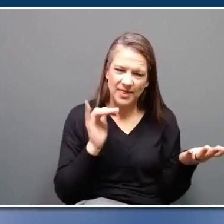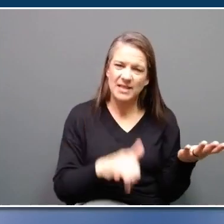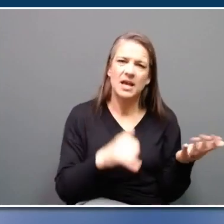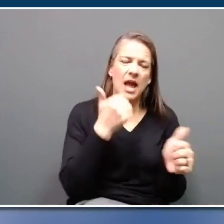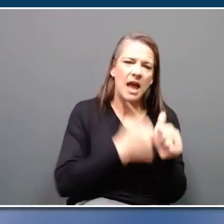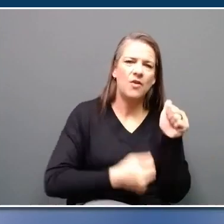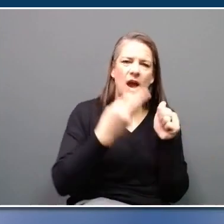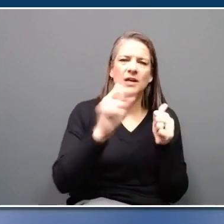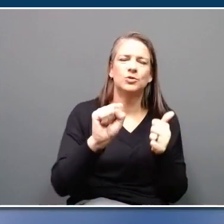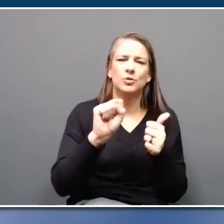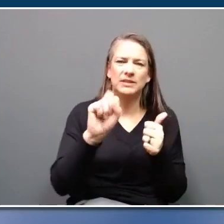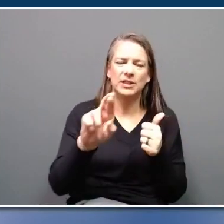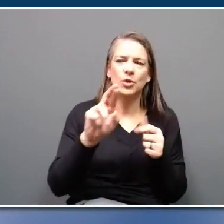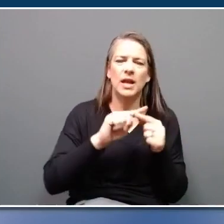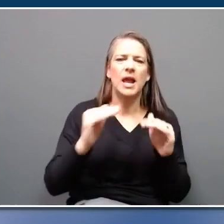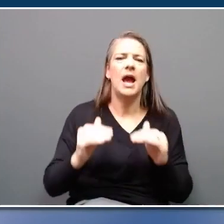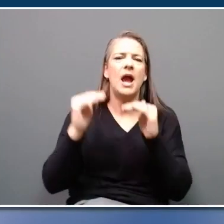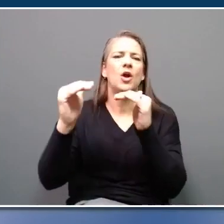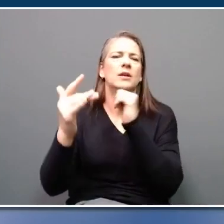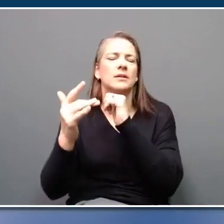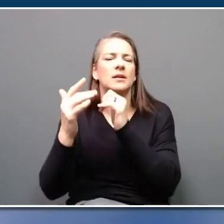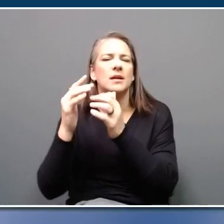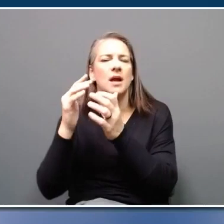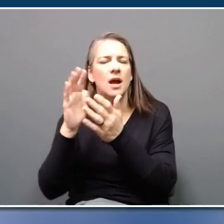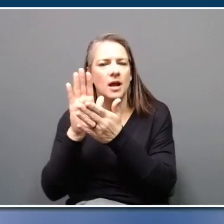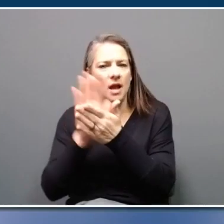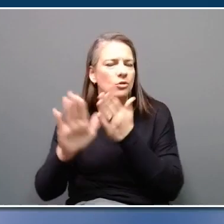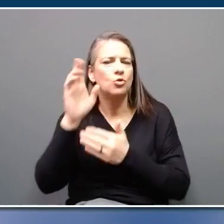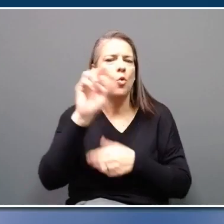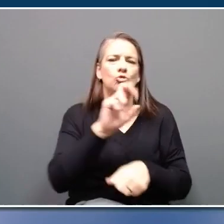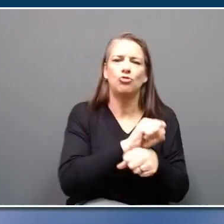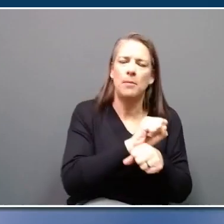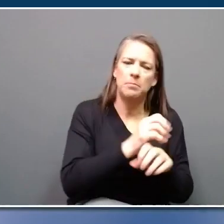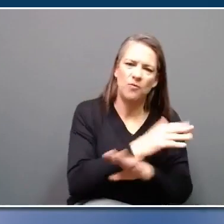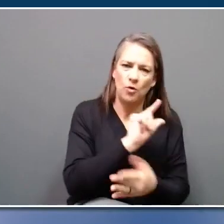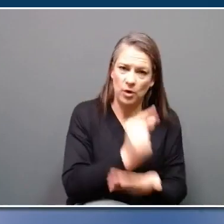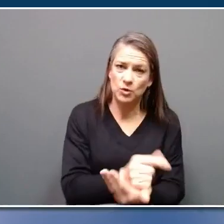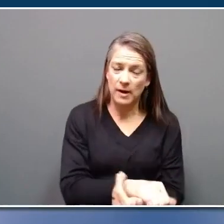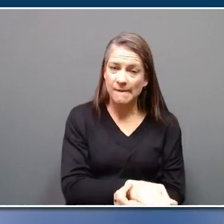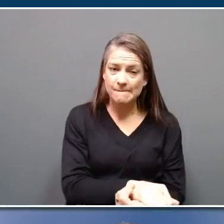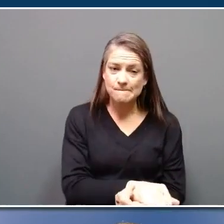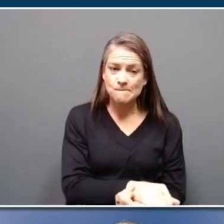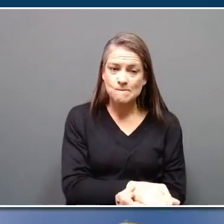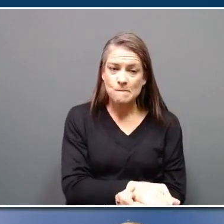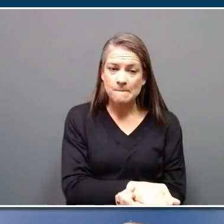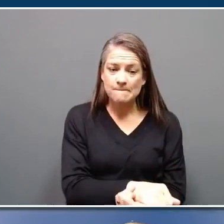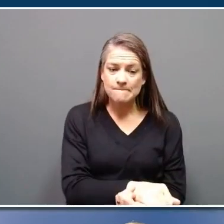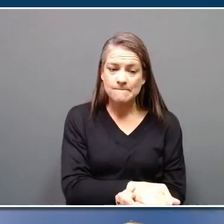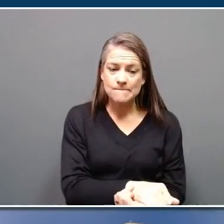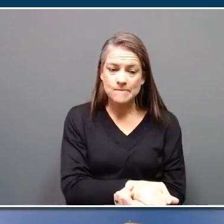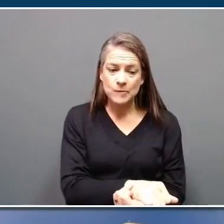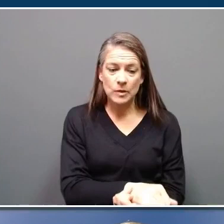senior either in higher ed or in a job before they graduate. One of the most concerning parts